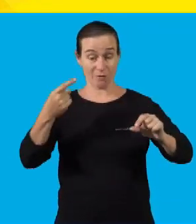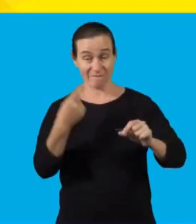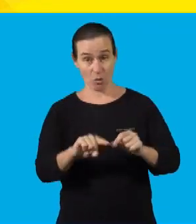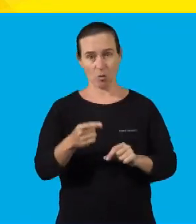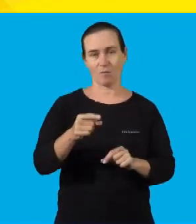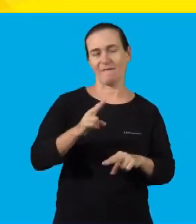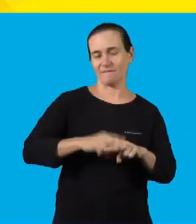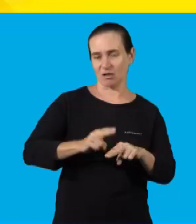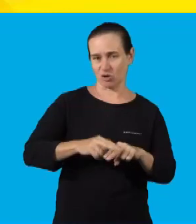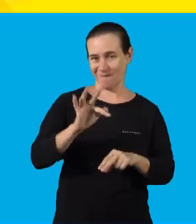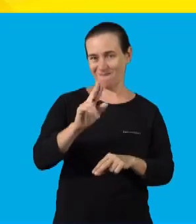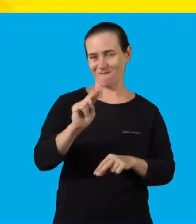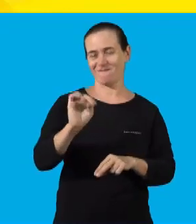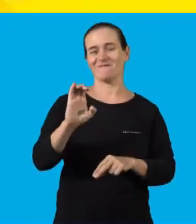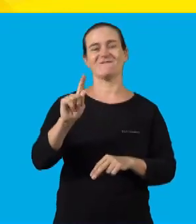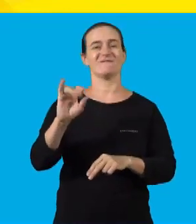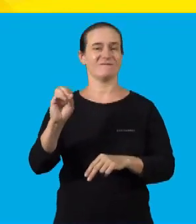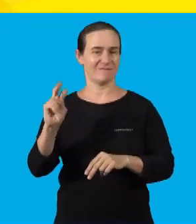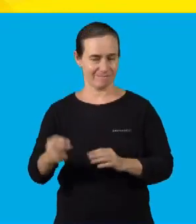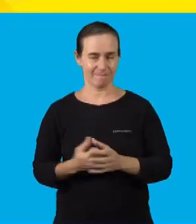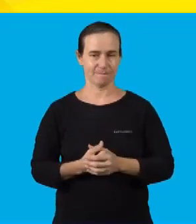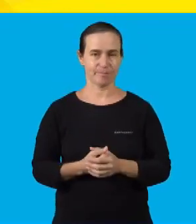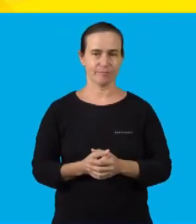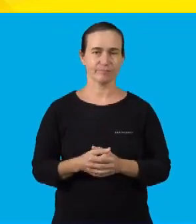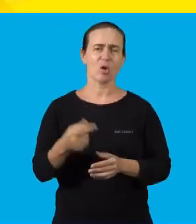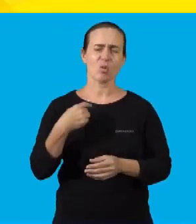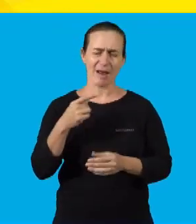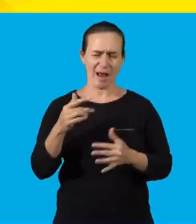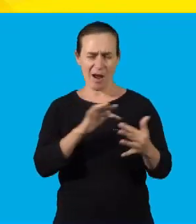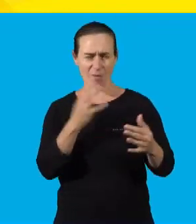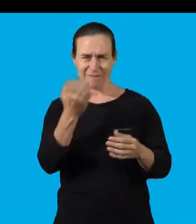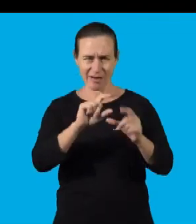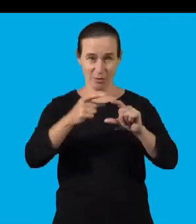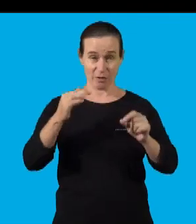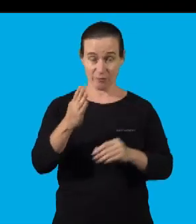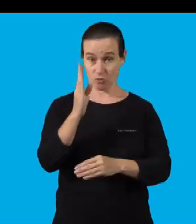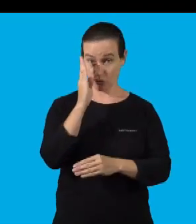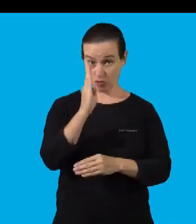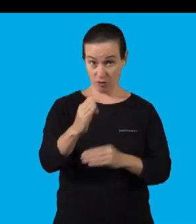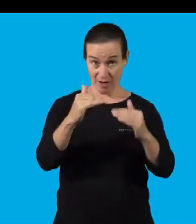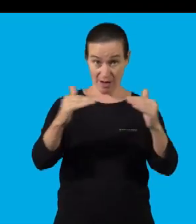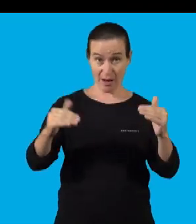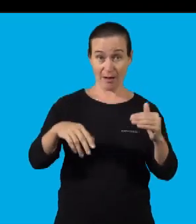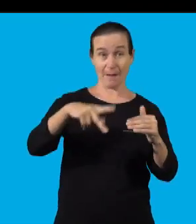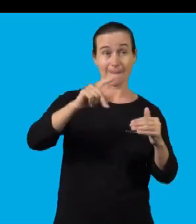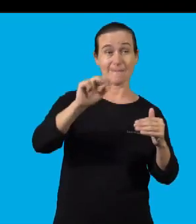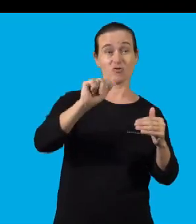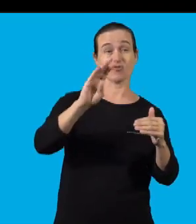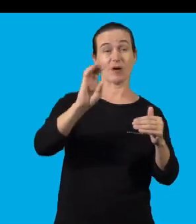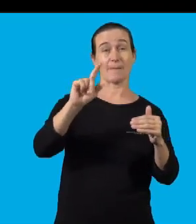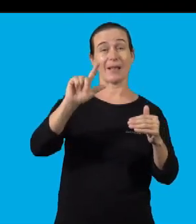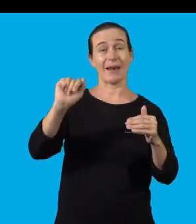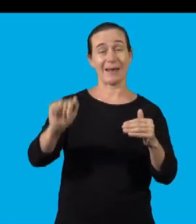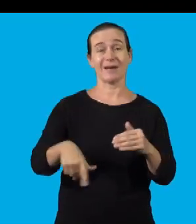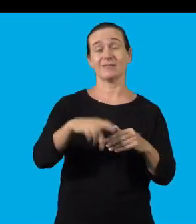of functions. So we were looking at finding the equations of the straight line, the parabola, the